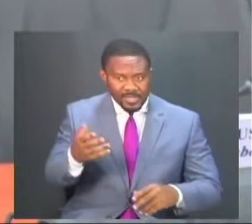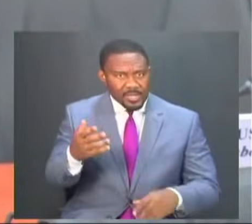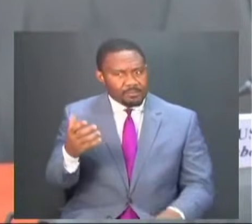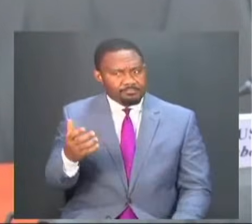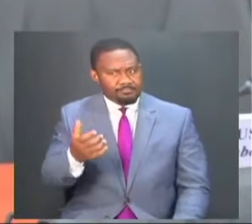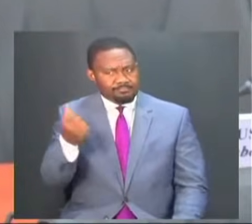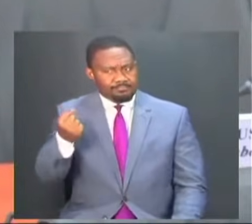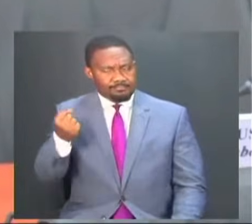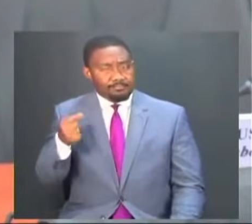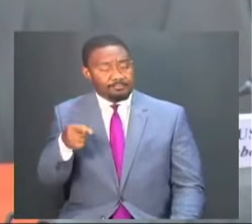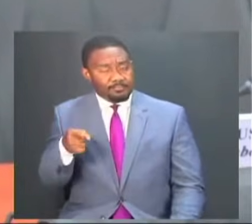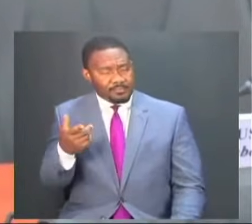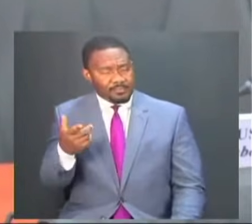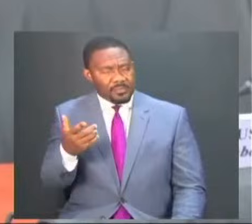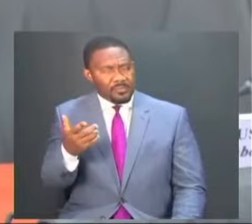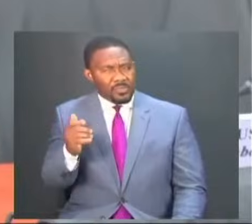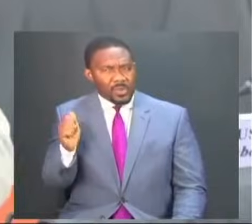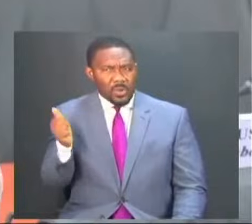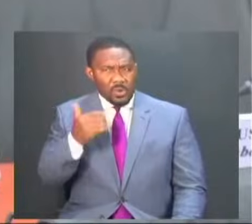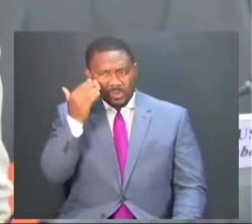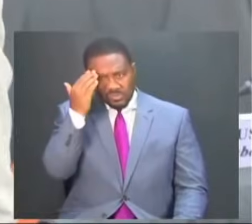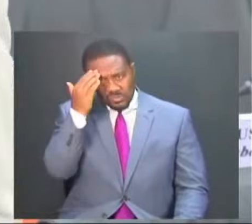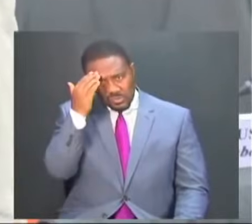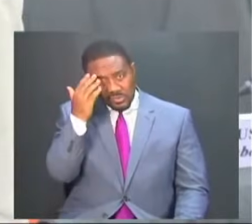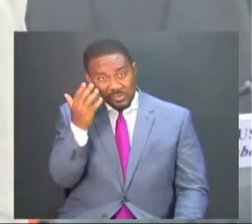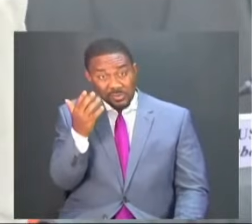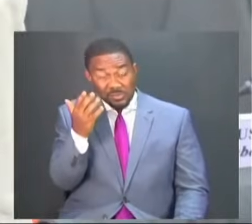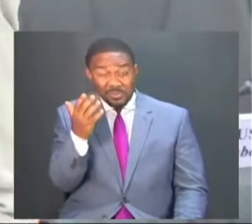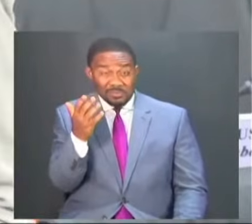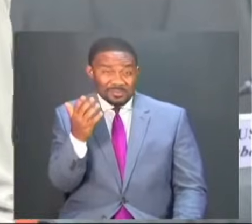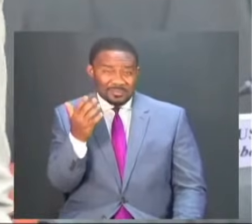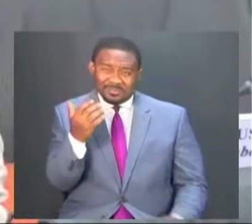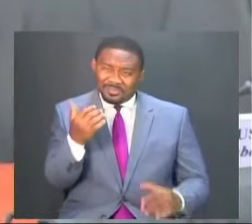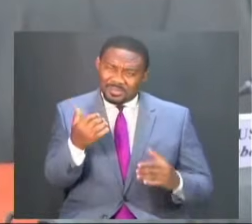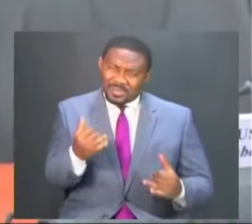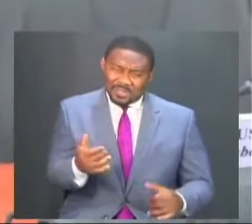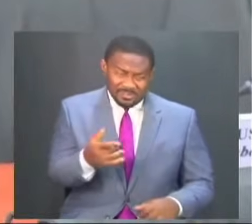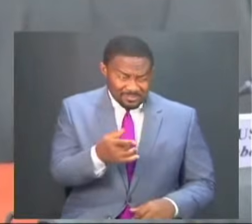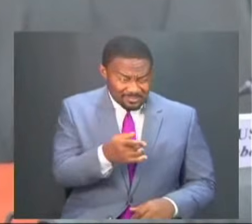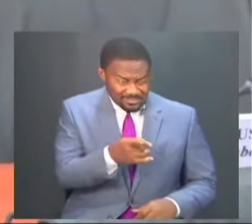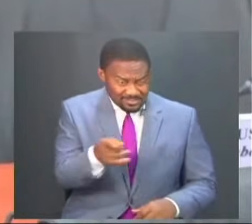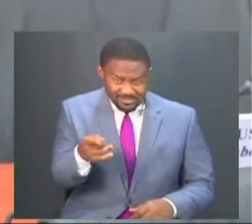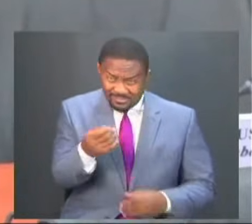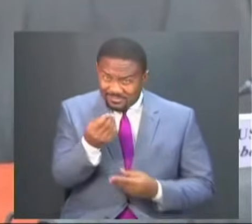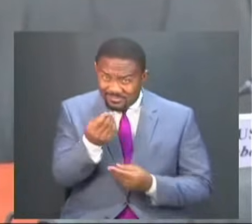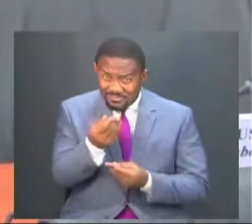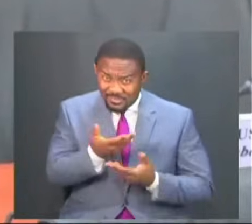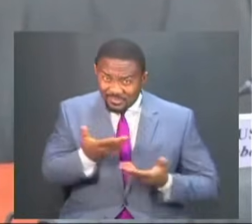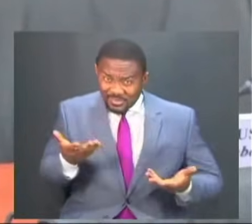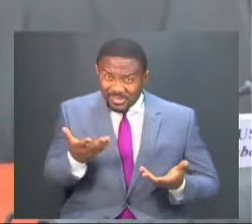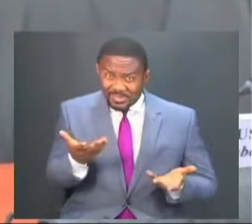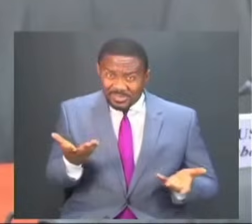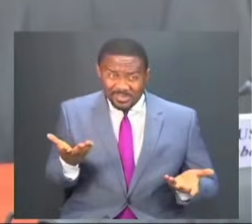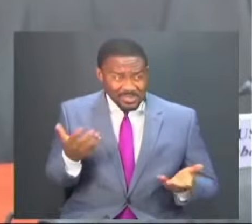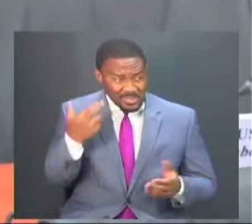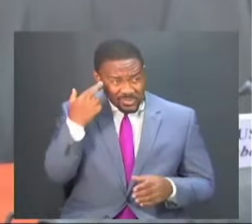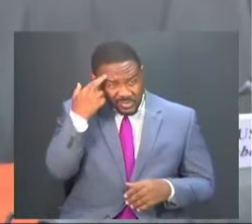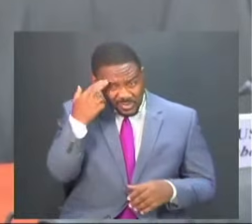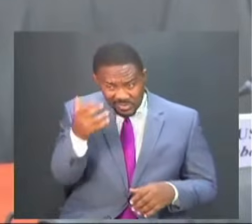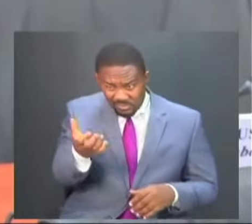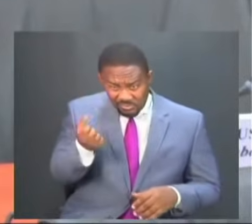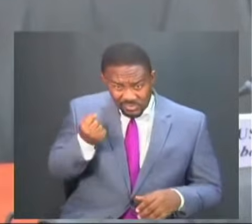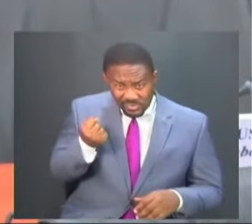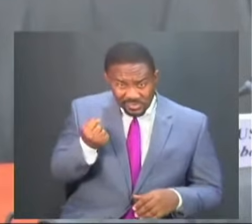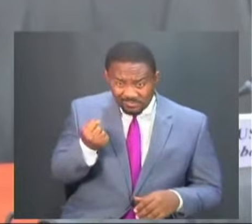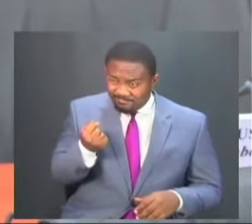happen all the time. So for them to come and tell us that because prices are now increasing, that is the reason why they are withdrawing. Mr. Speaker, I beg to